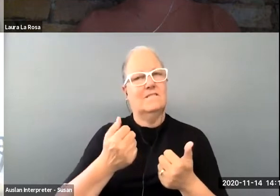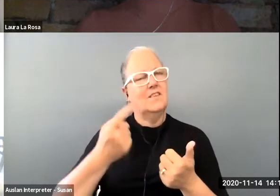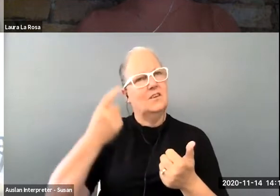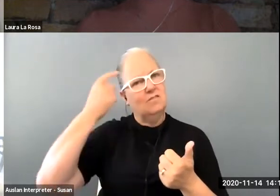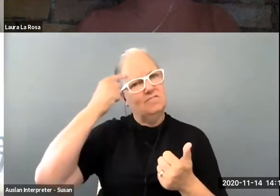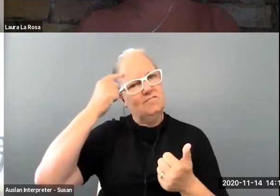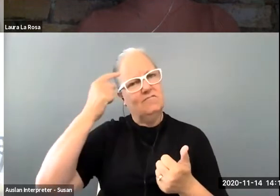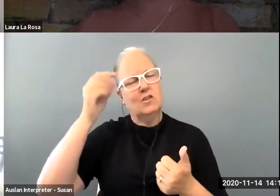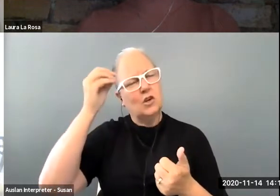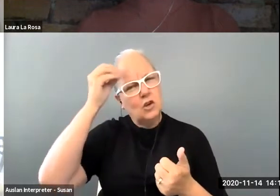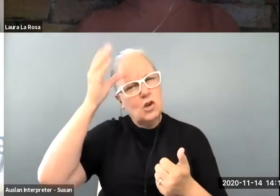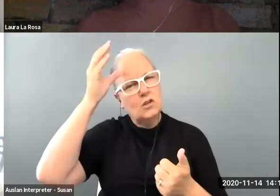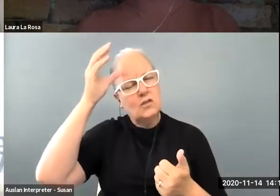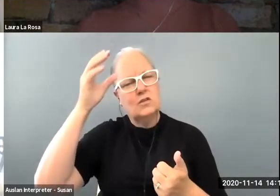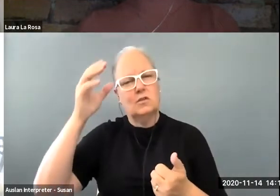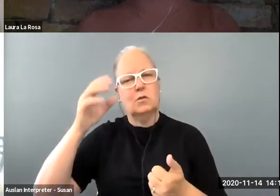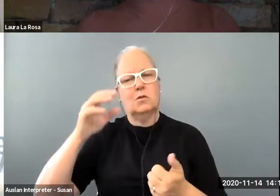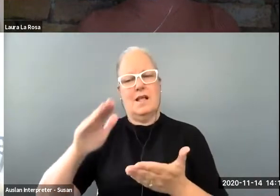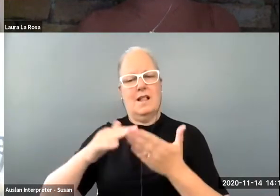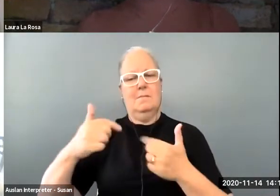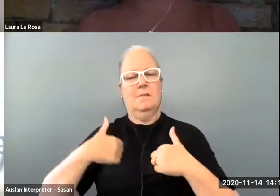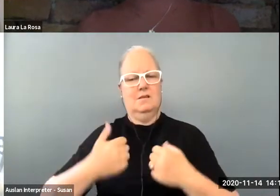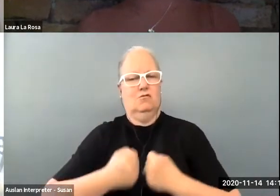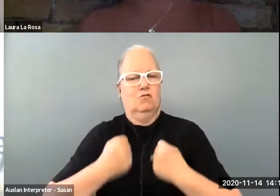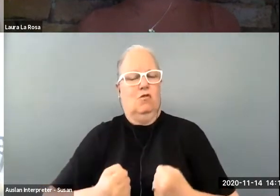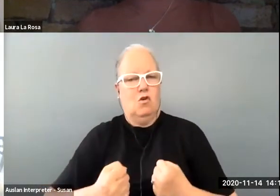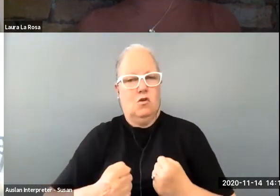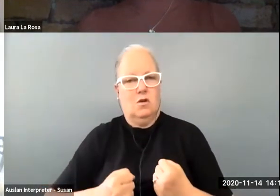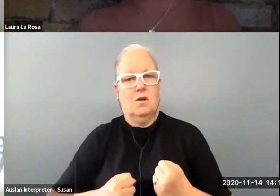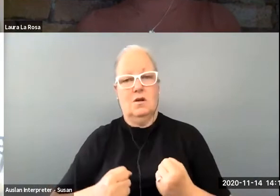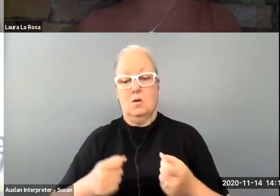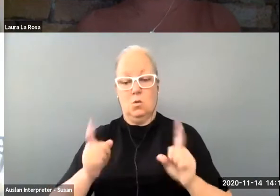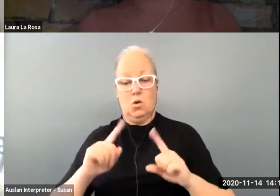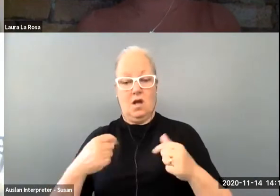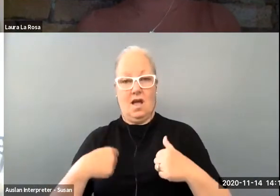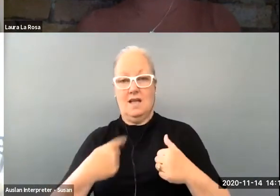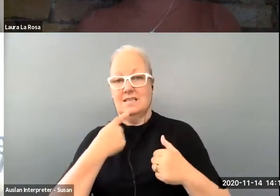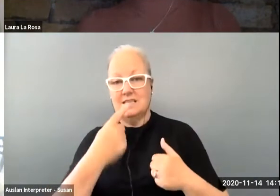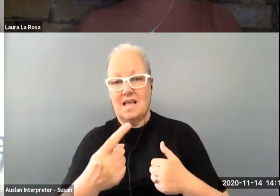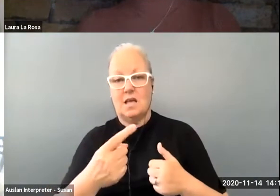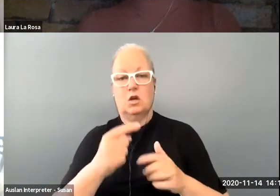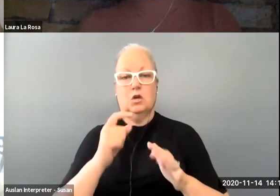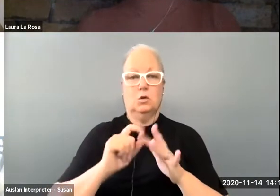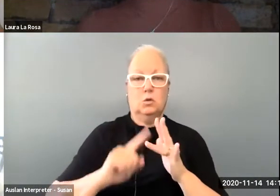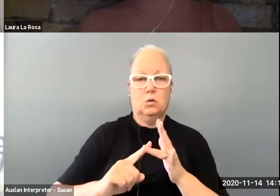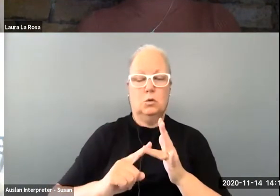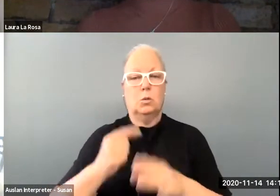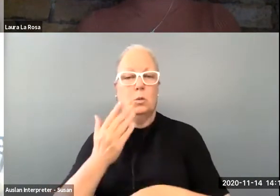to know that the place that I'm coming from is, in my mind,